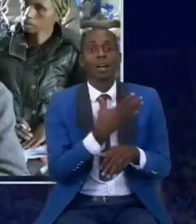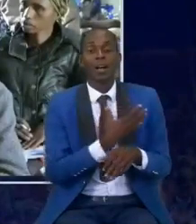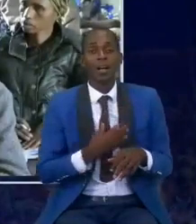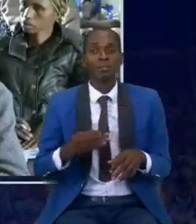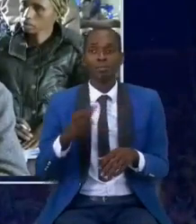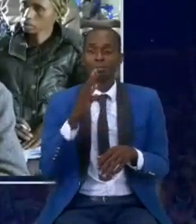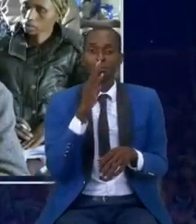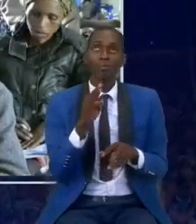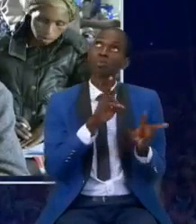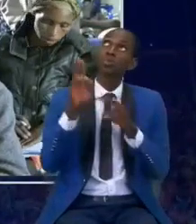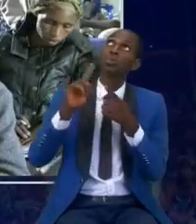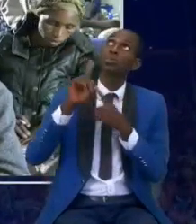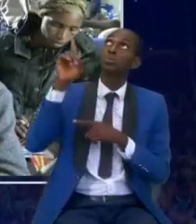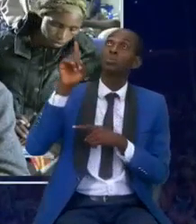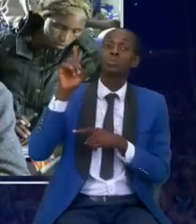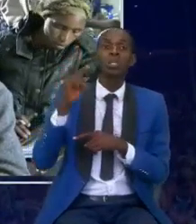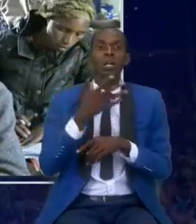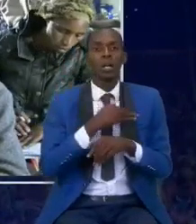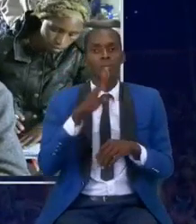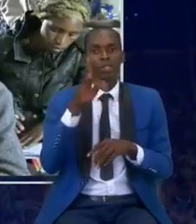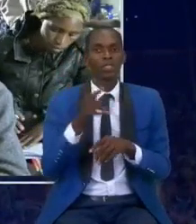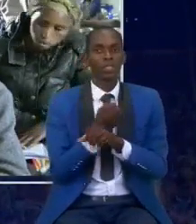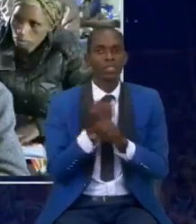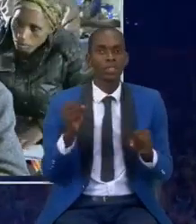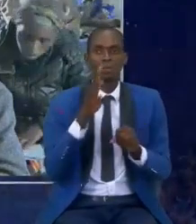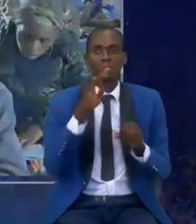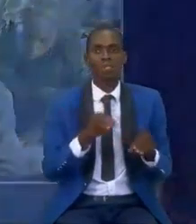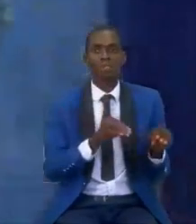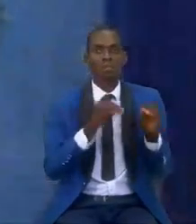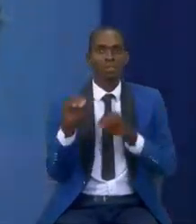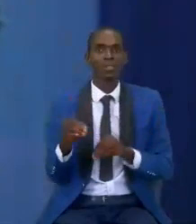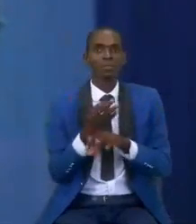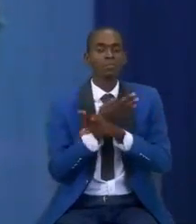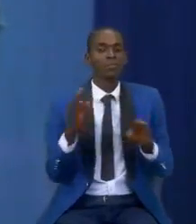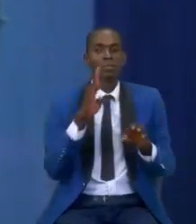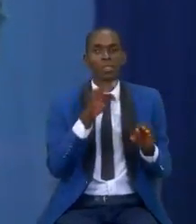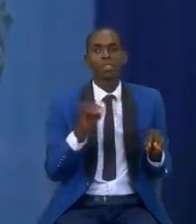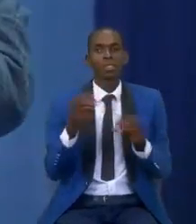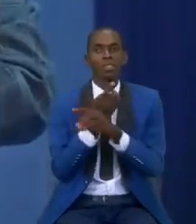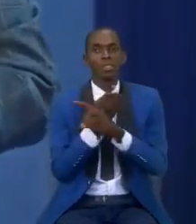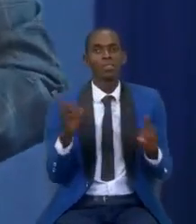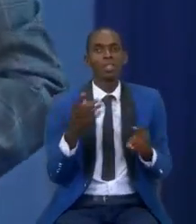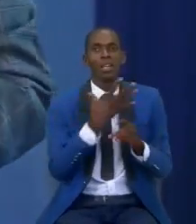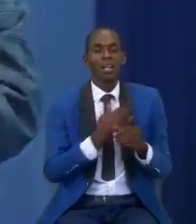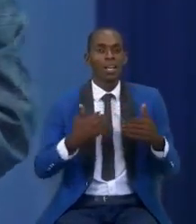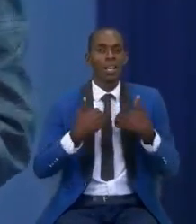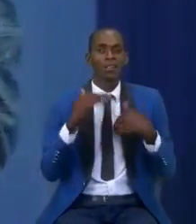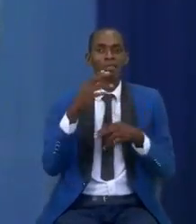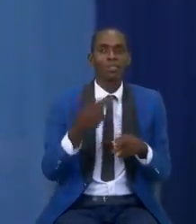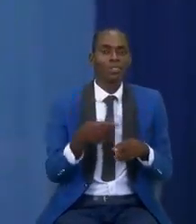and have your name in the book of life in heaven. For I am God and there